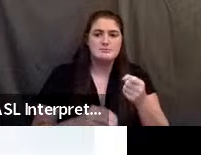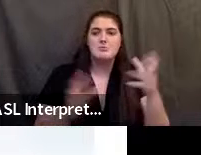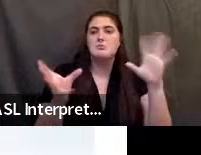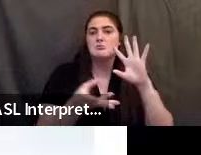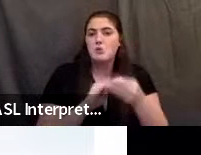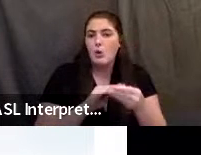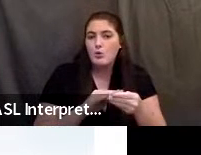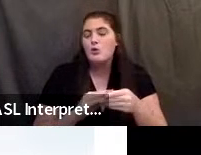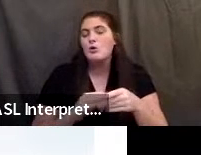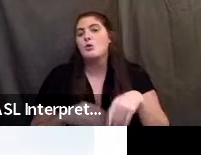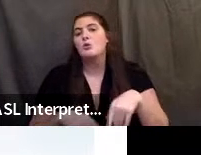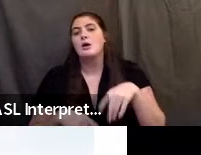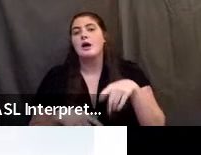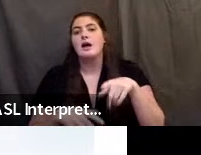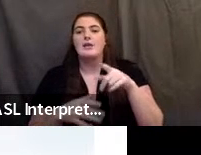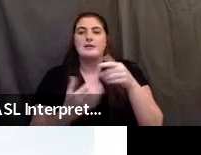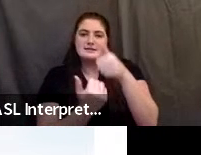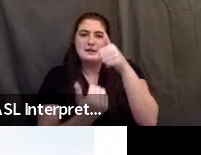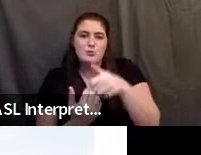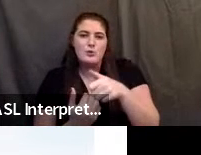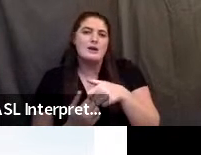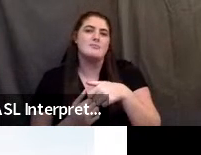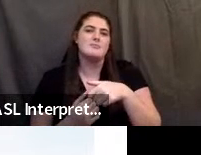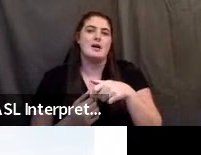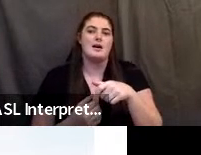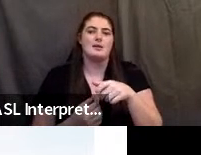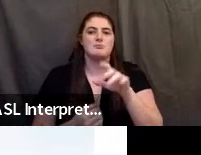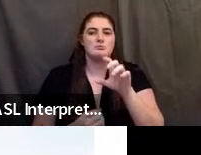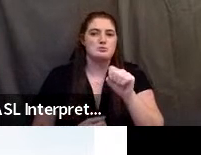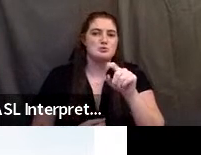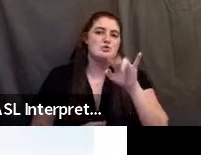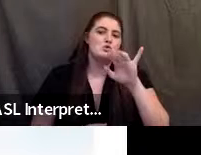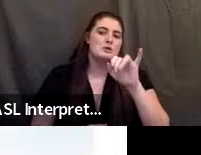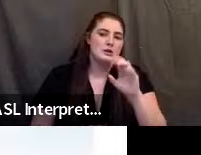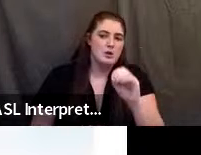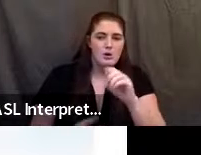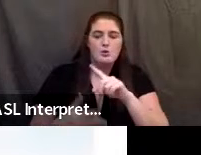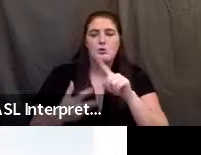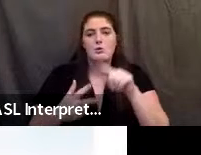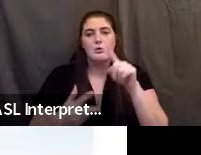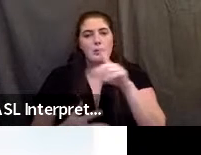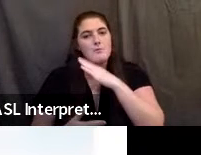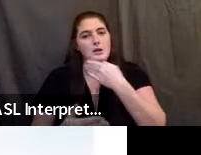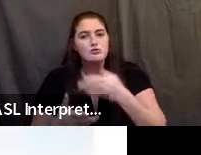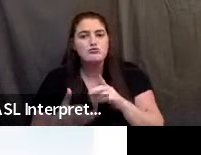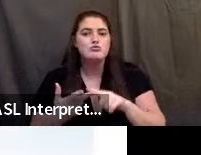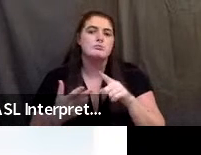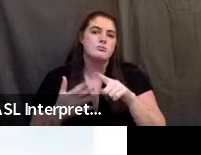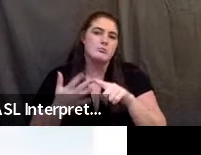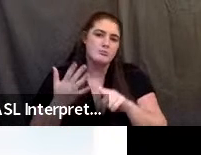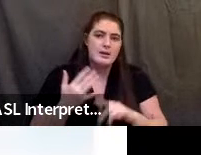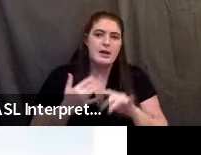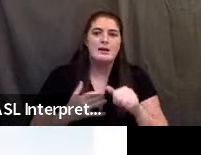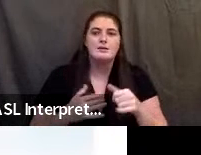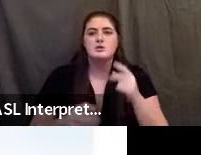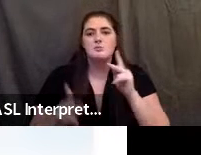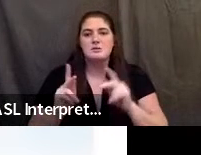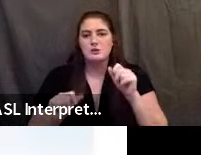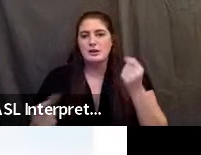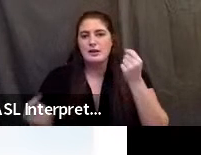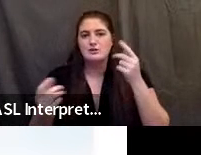number of studios and 1 bedrooms and 2 bed. Just so people can understand how much more development this is, how many more units we're adding to the